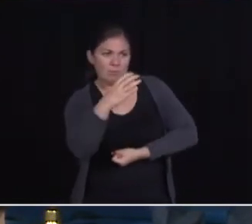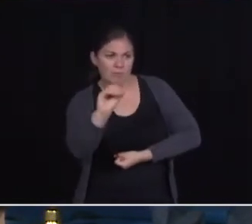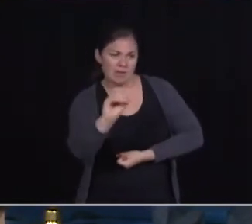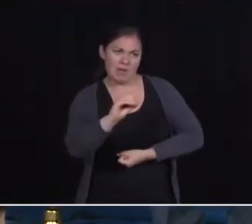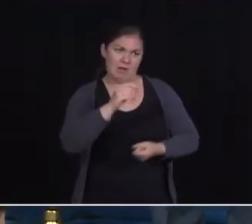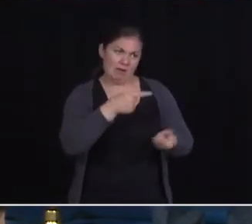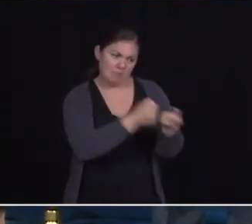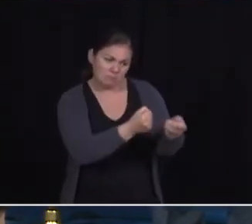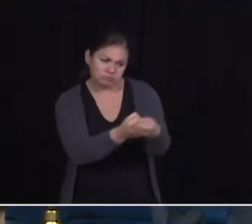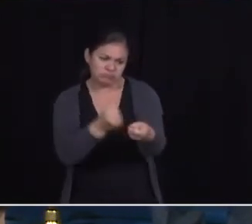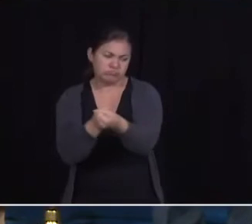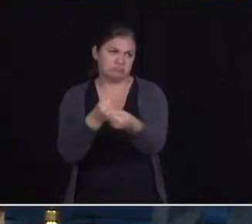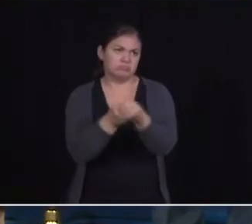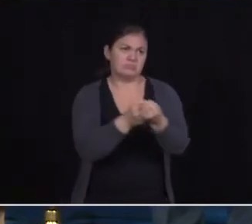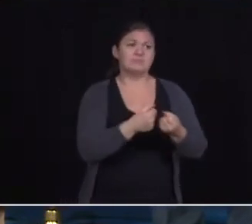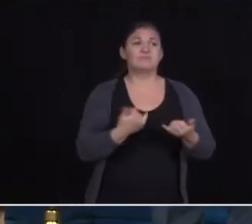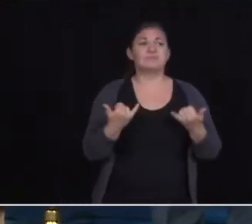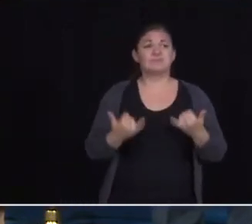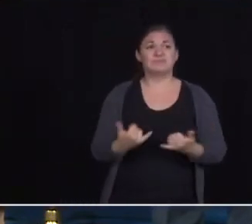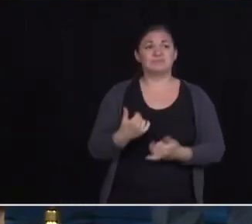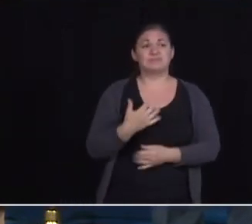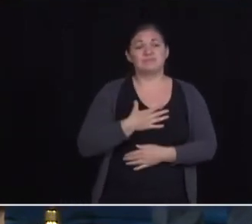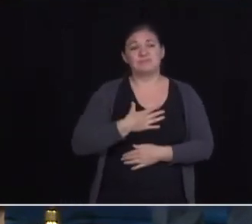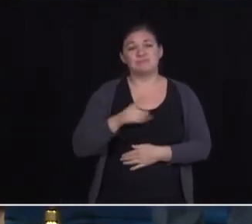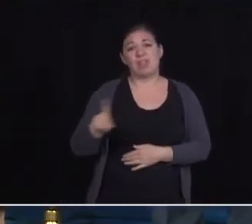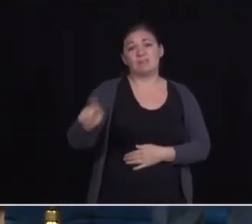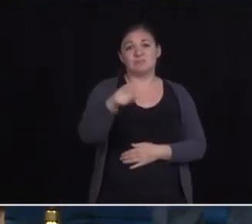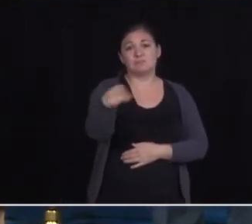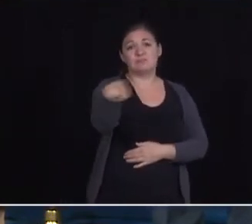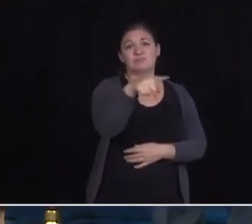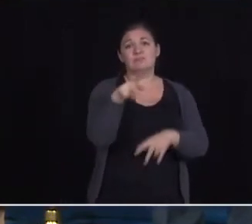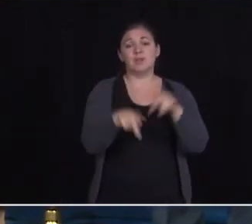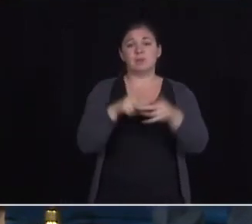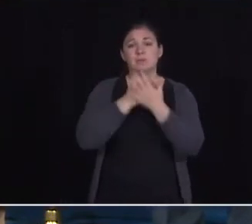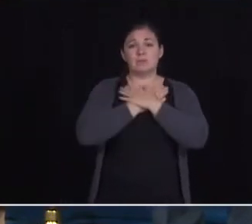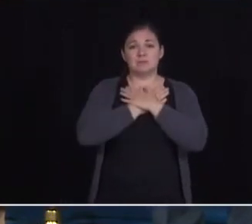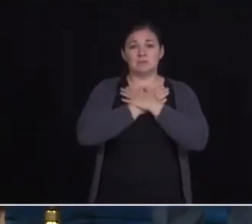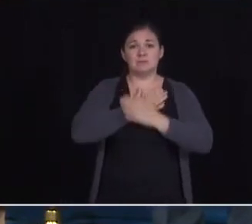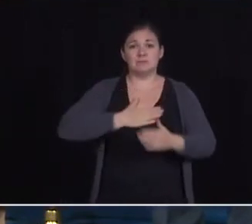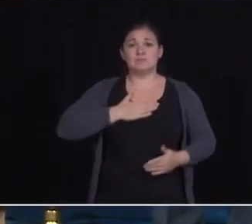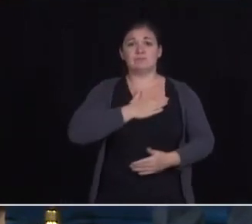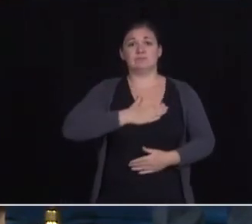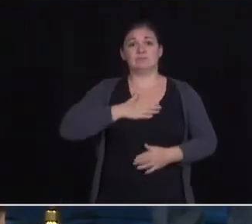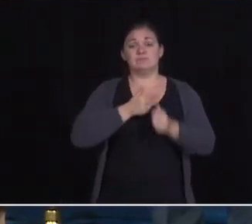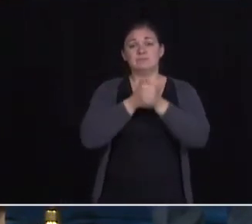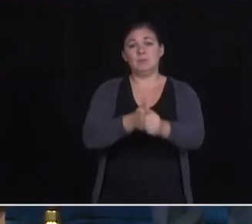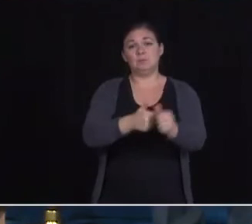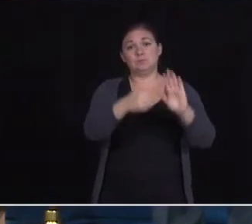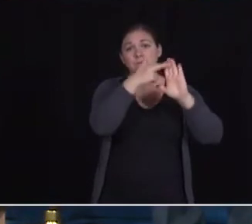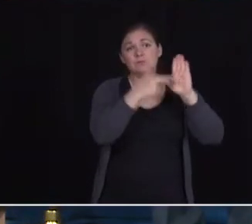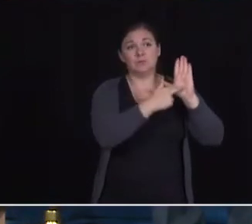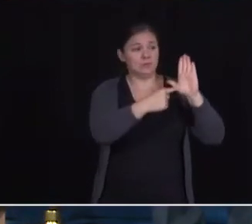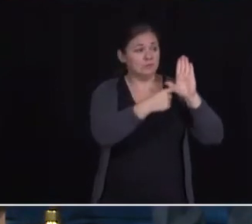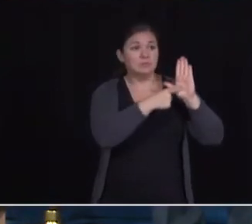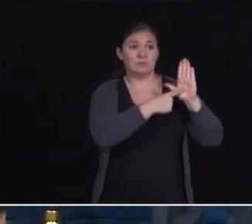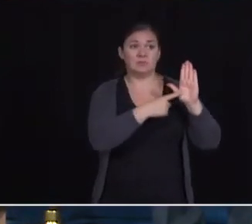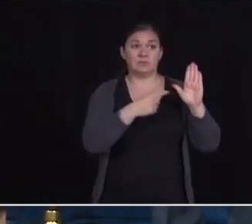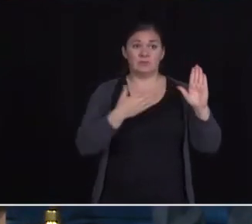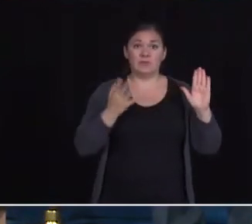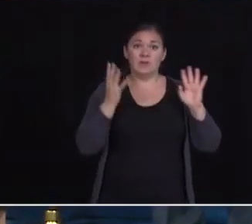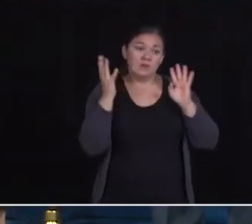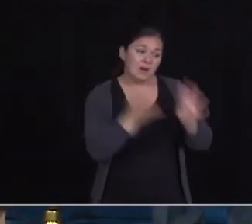people, please, just go by the guidelines. Please, order takeout, support these small